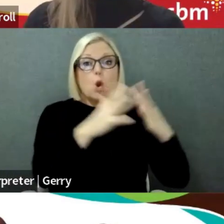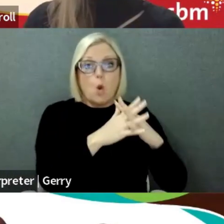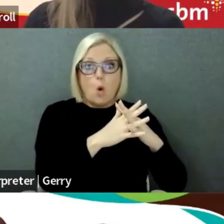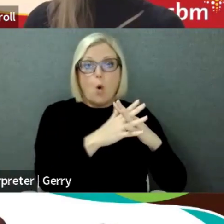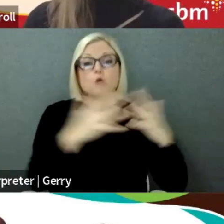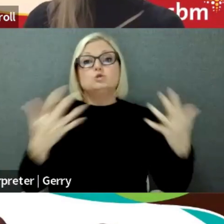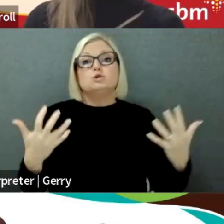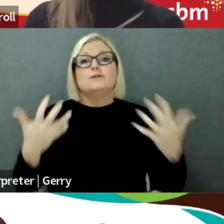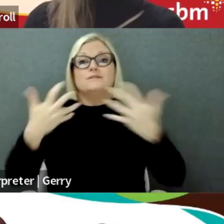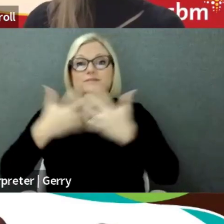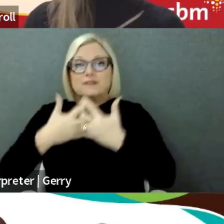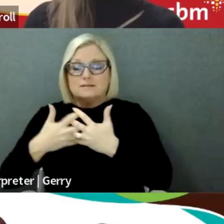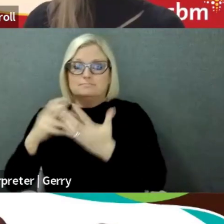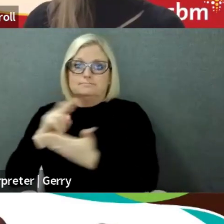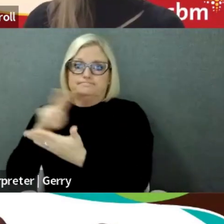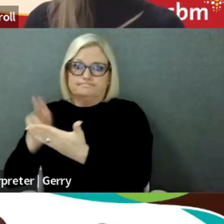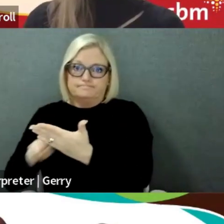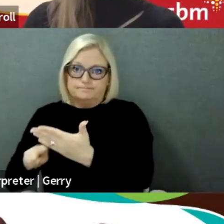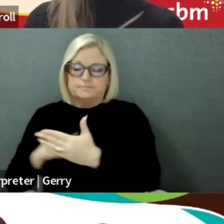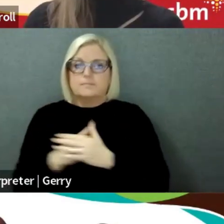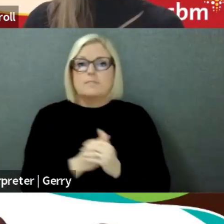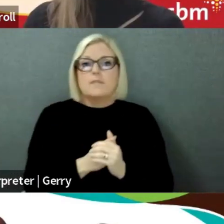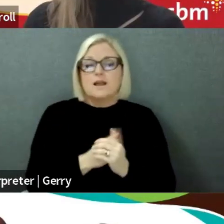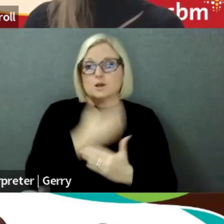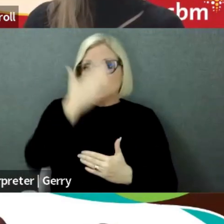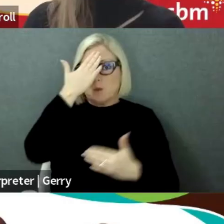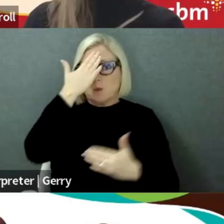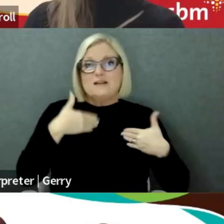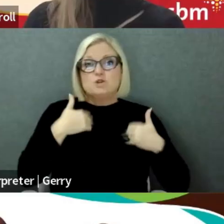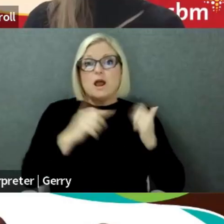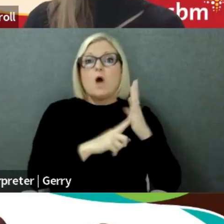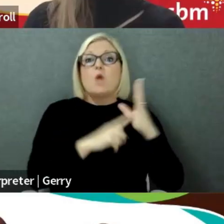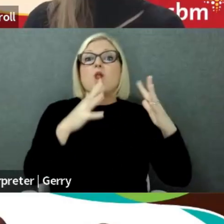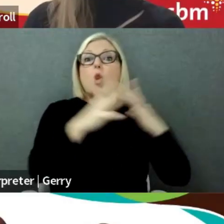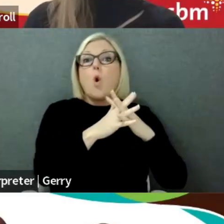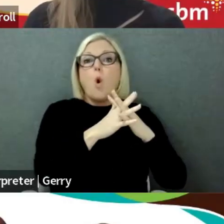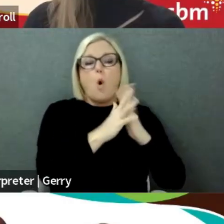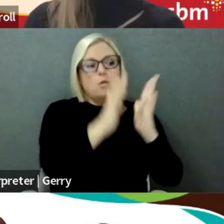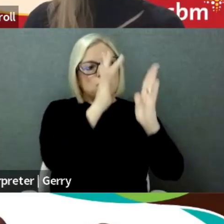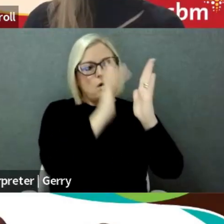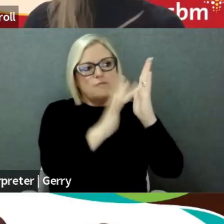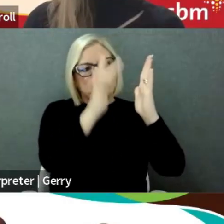health laws must be stripped of parts that allow forced treatment,